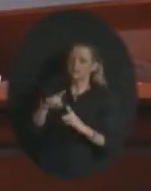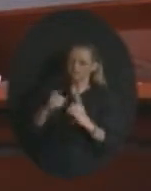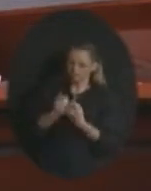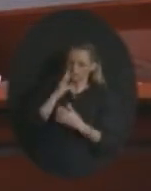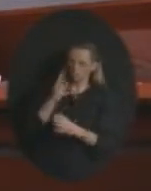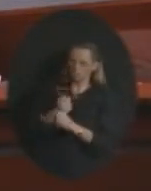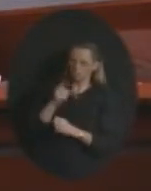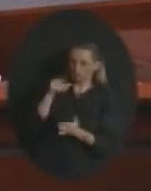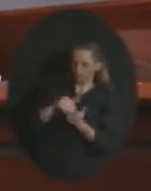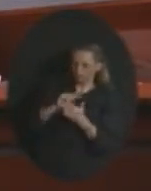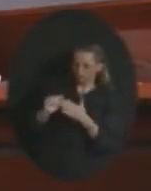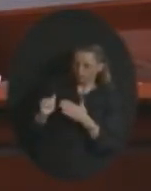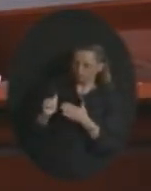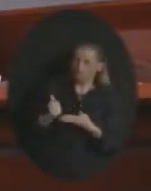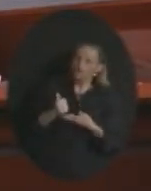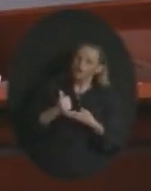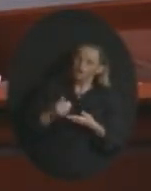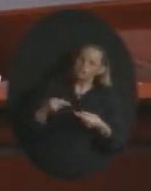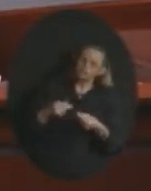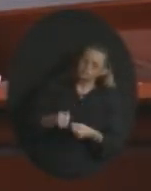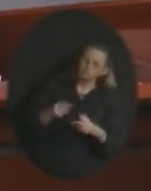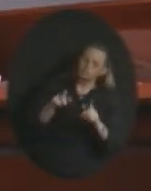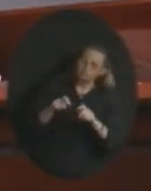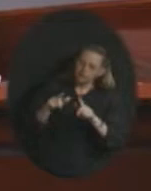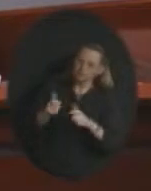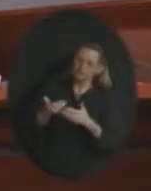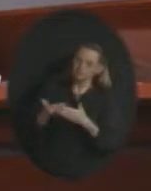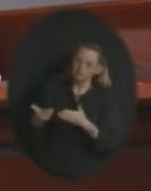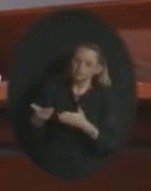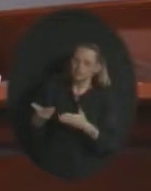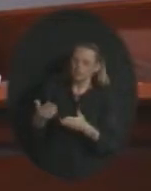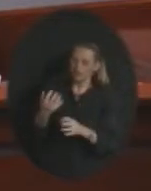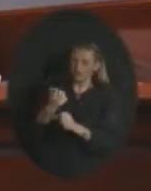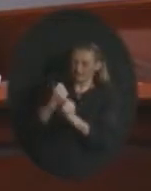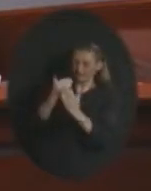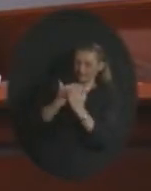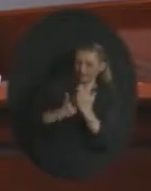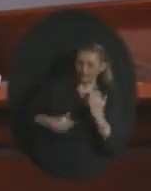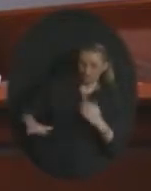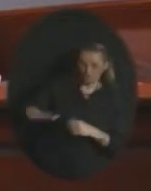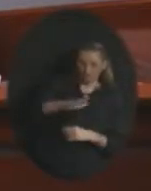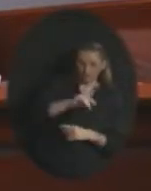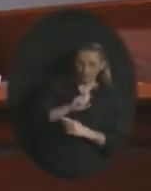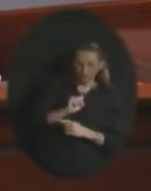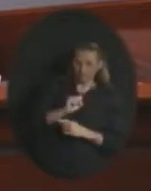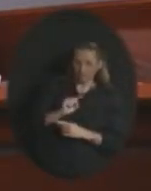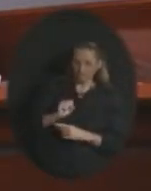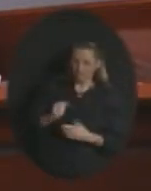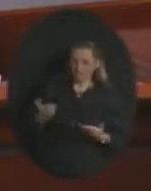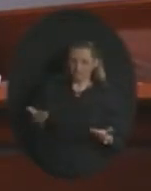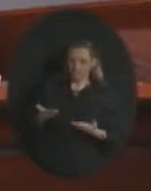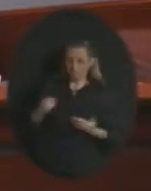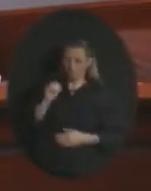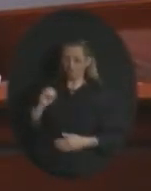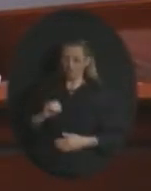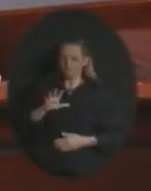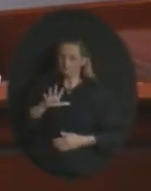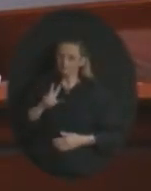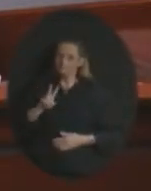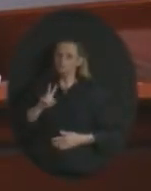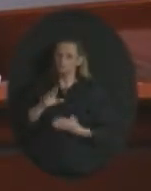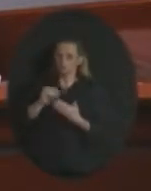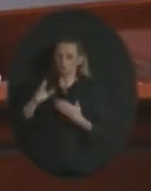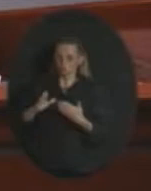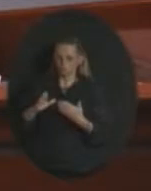for the testing and some of the materials that go with that. I got the list from across the state, and we had 52 students from the Olathe District